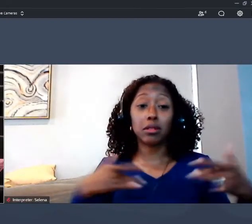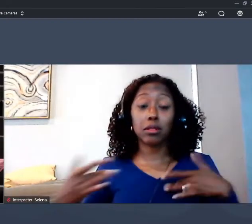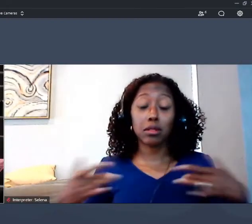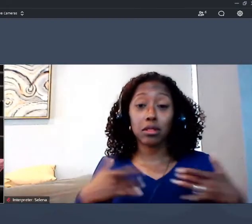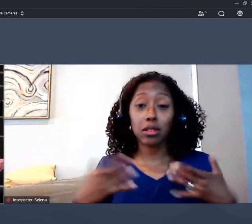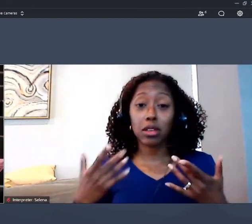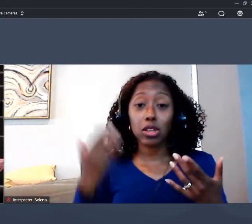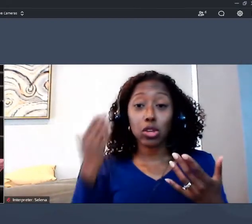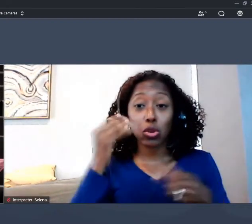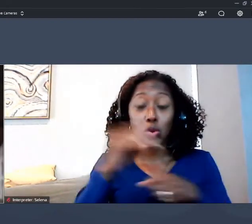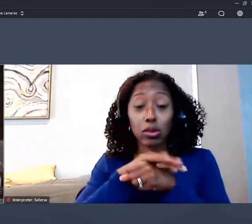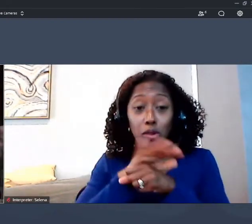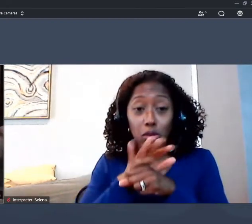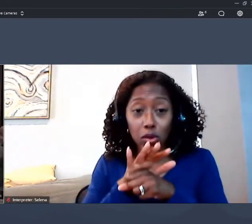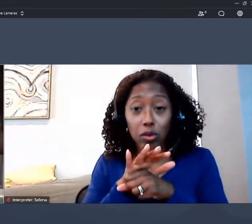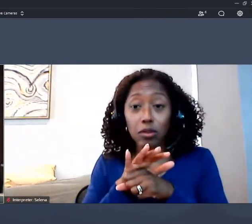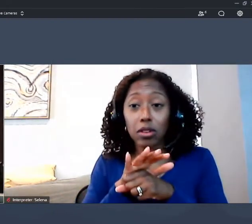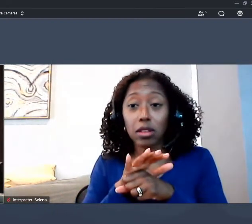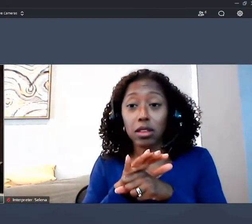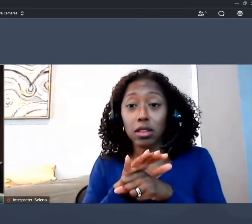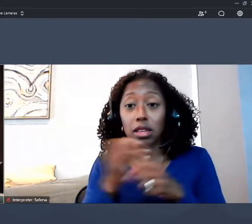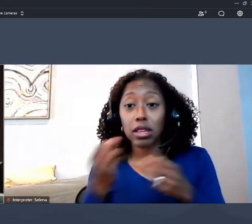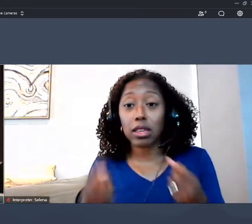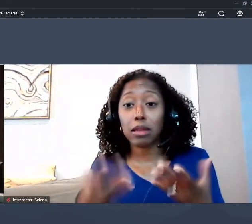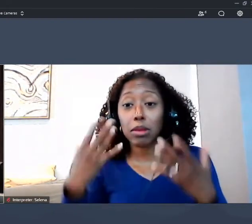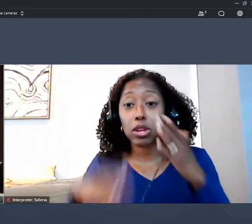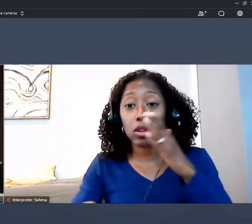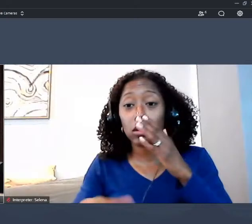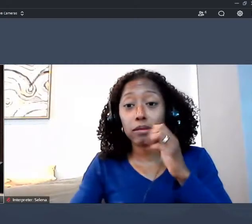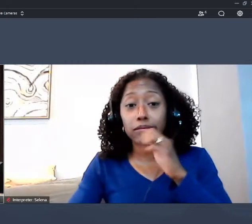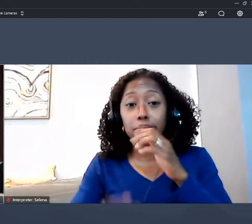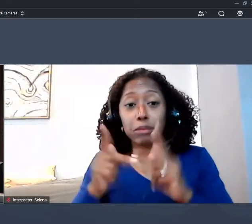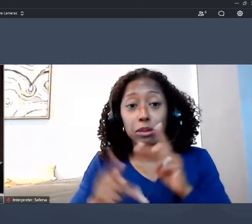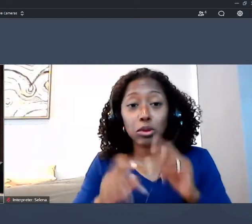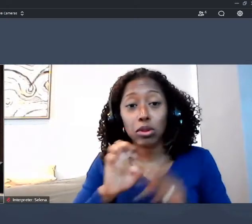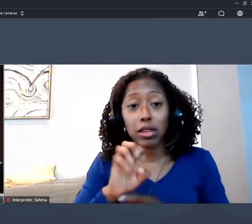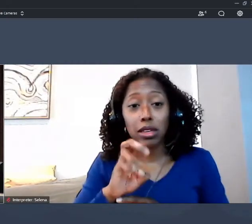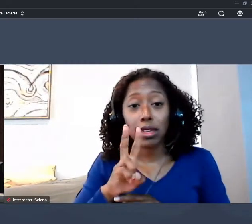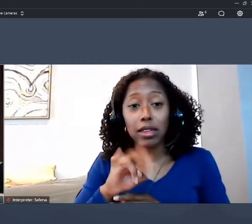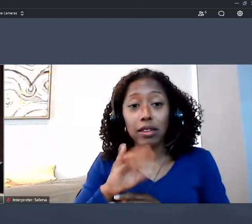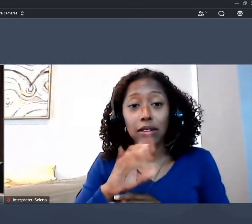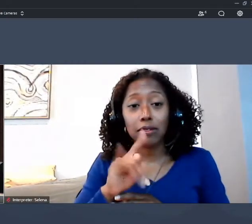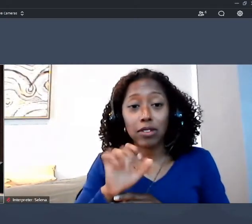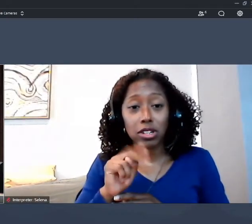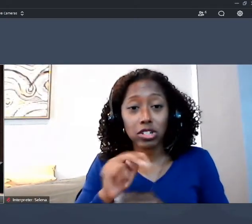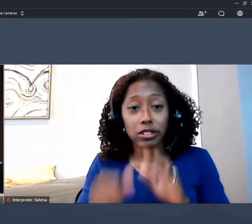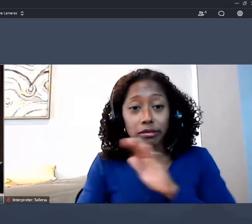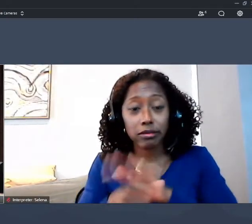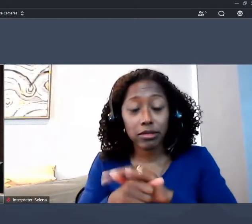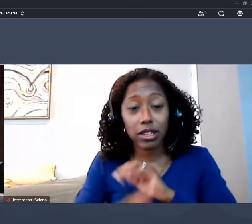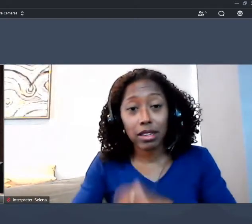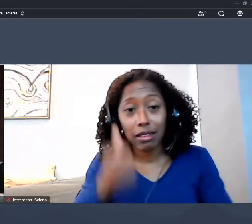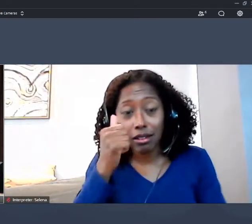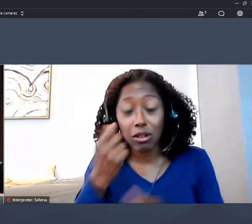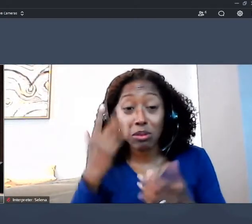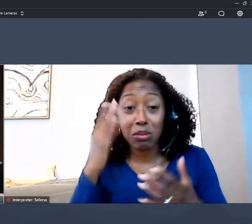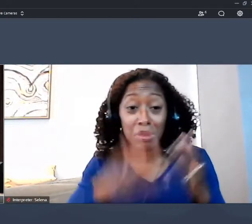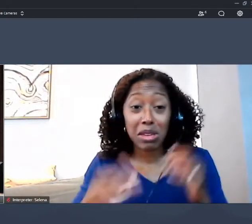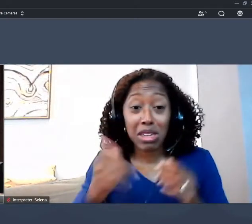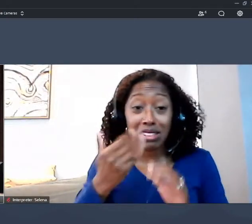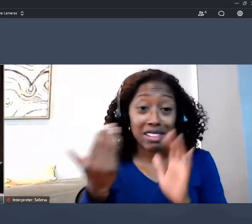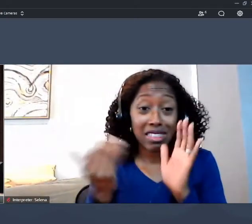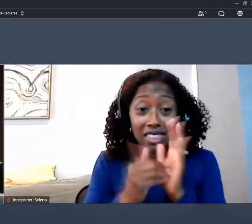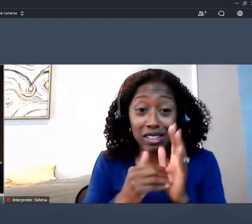with COVID and the number of the possibly evictions over there, who knows, it may be as high as 10,000 from just some general information